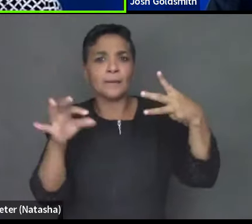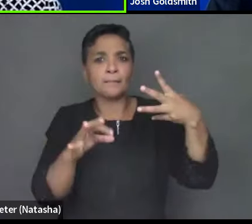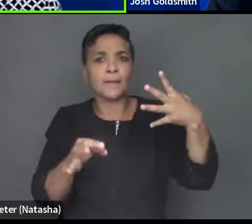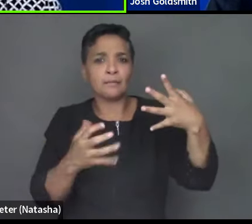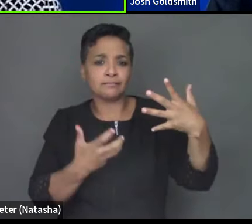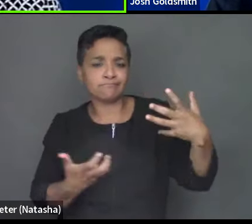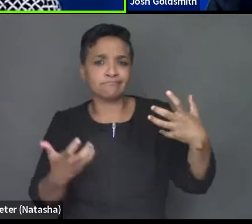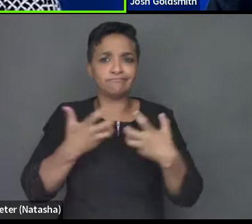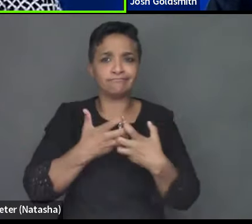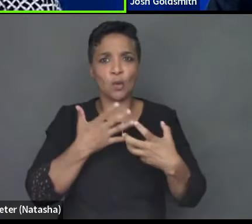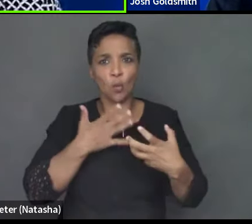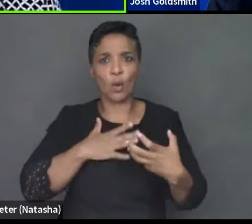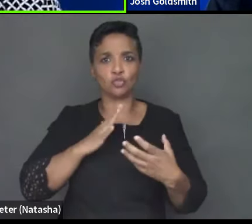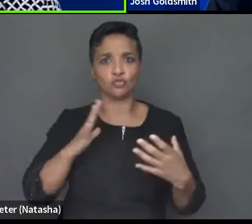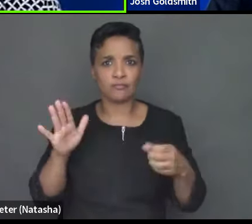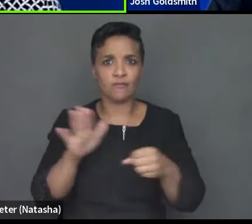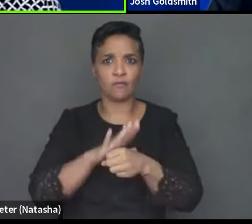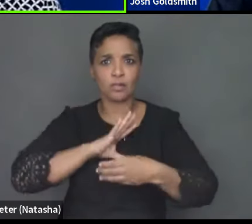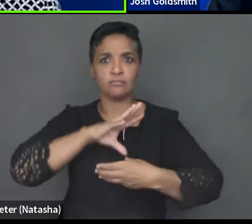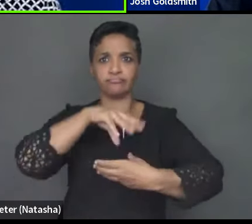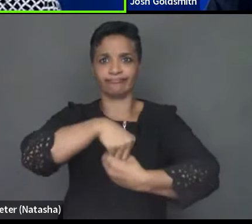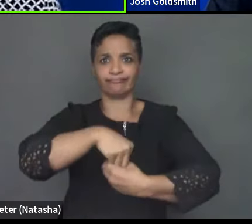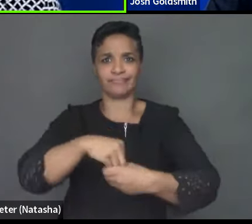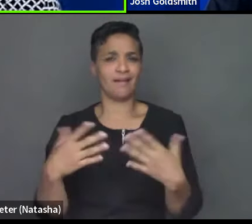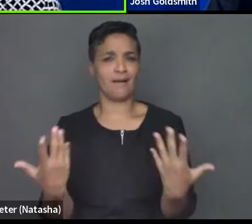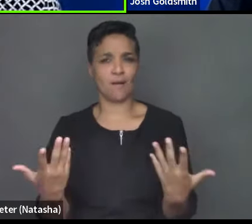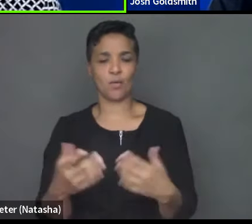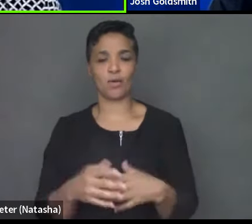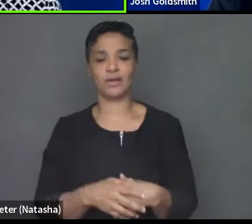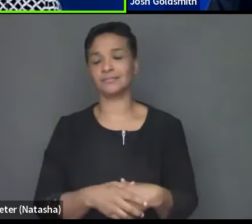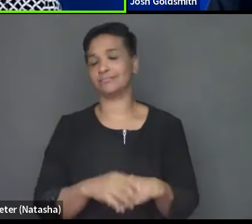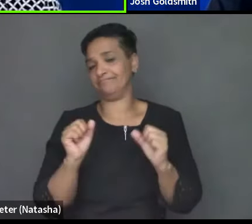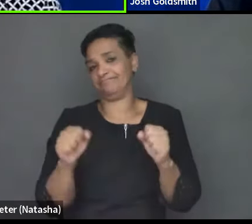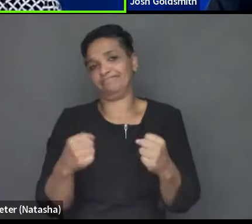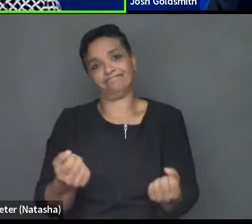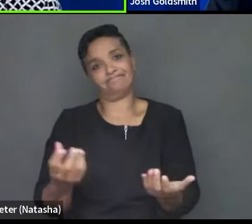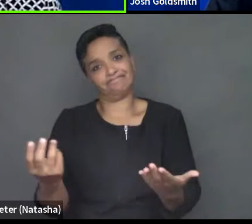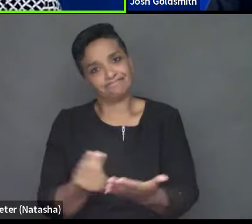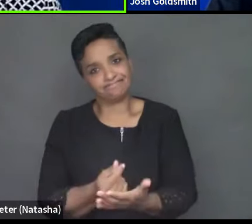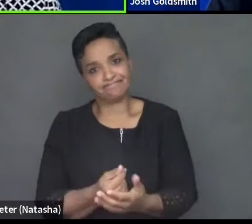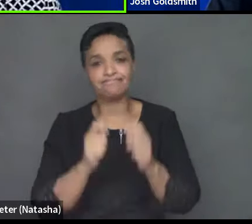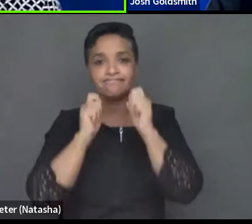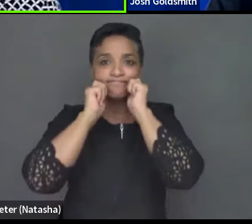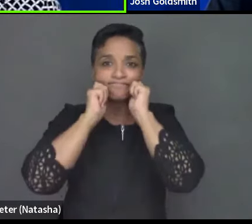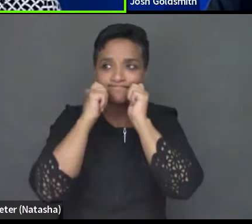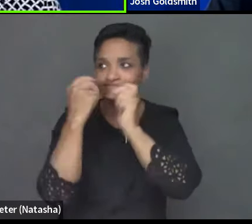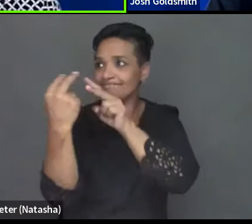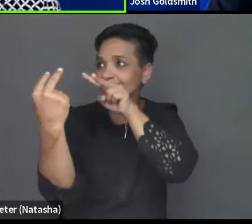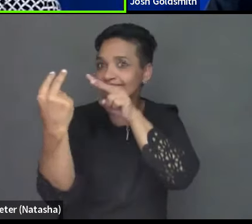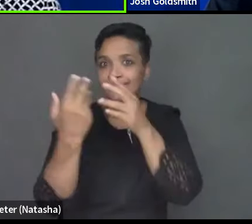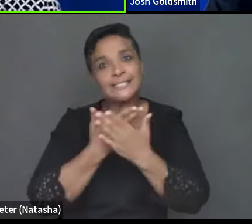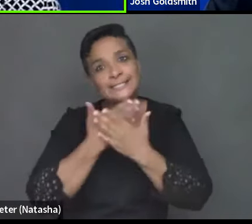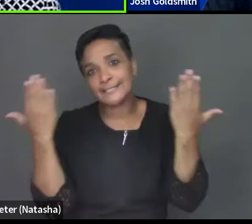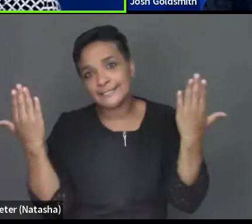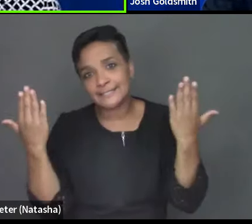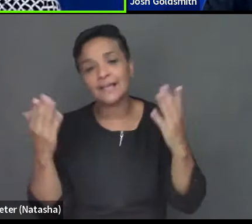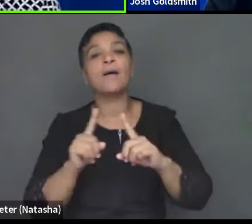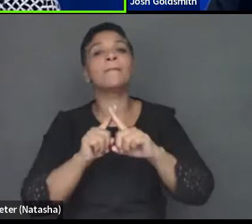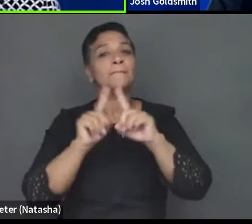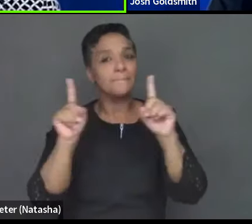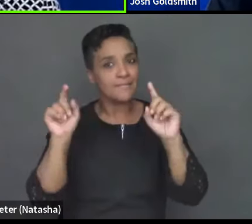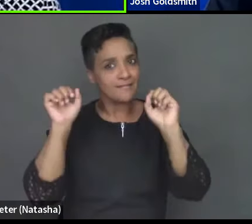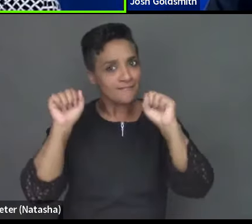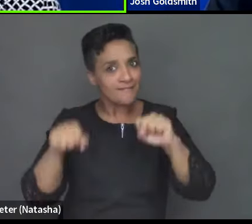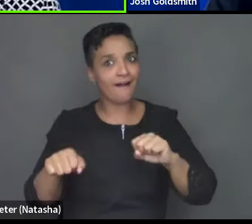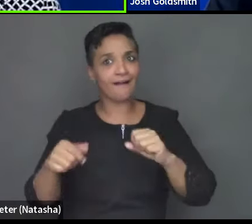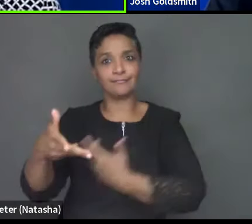being there? It's unfortunate that we can't meet in person, but it's also great that we have all these ways to interact. And we